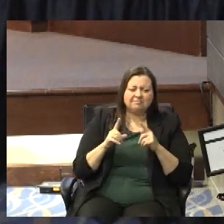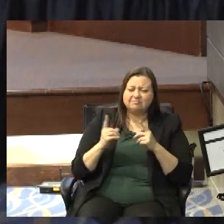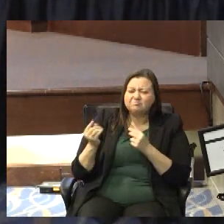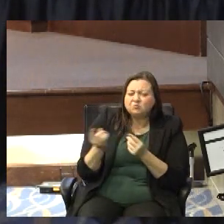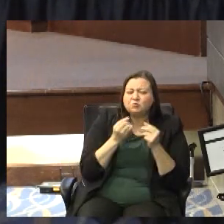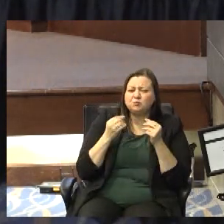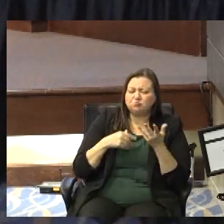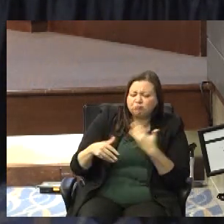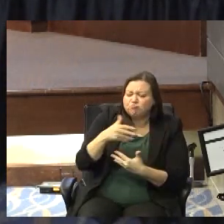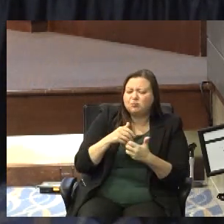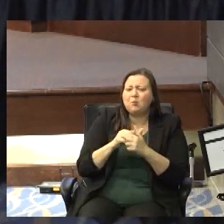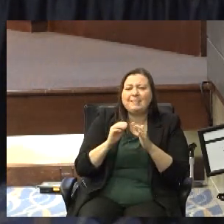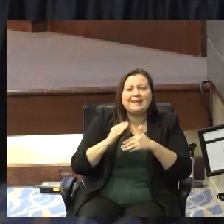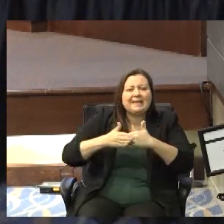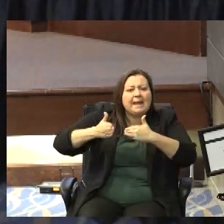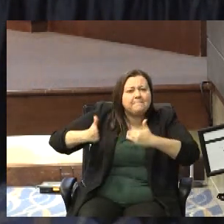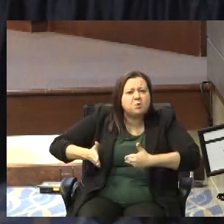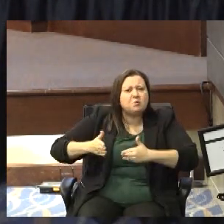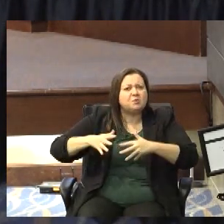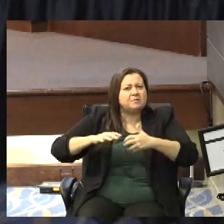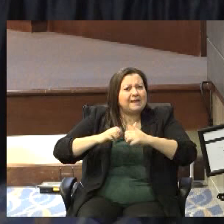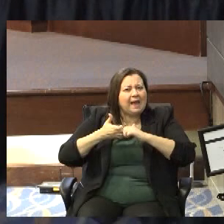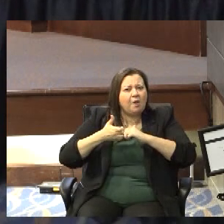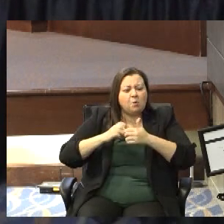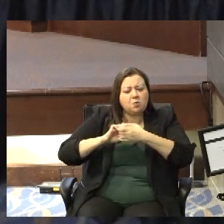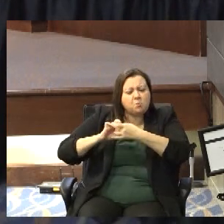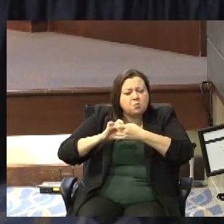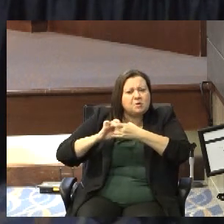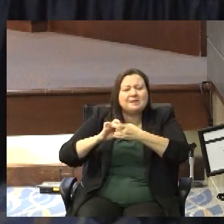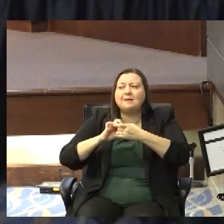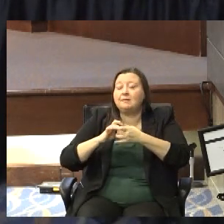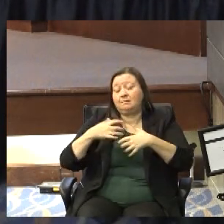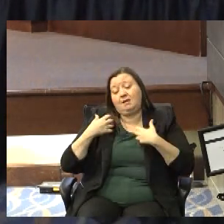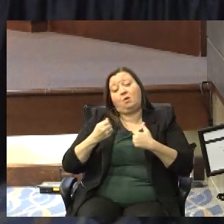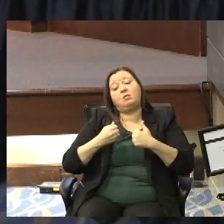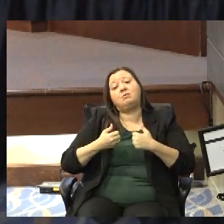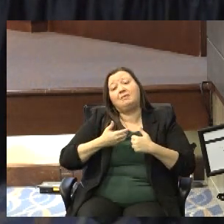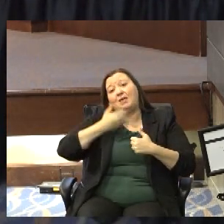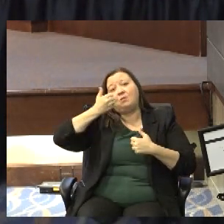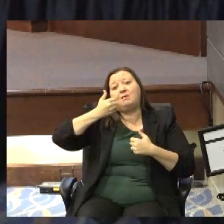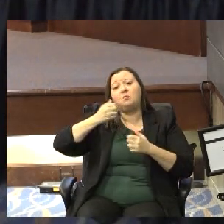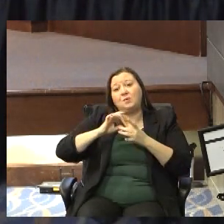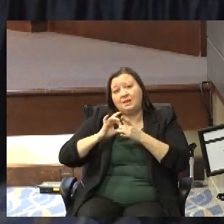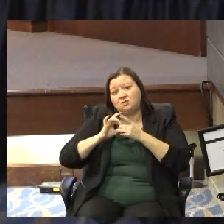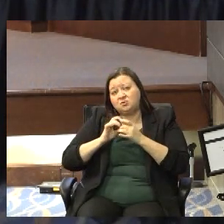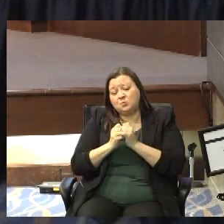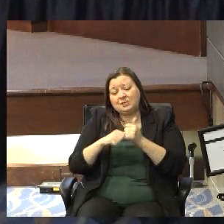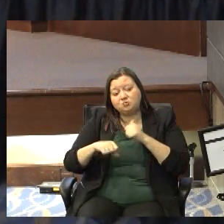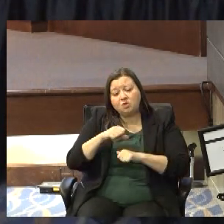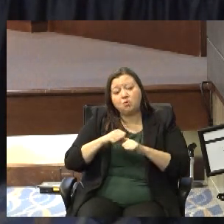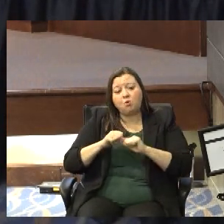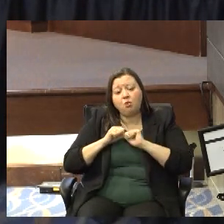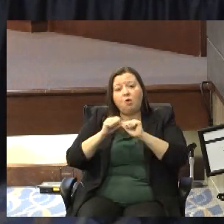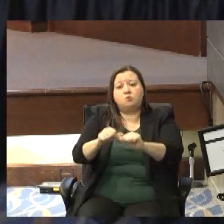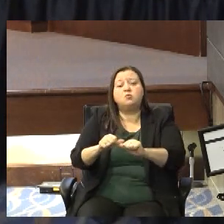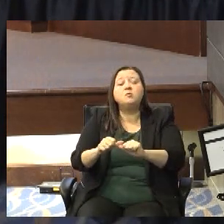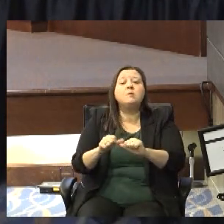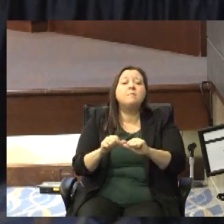your neighbors and in community with each other? Because I just think that builds healthier relationships for all of us long term. So